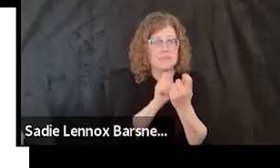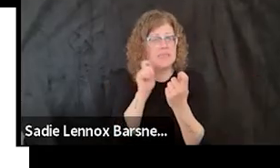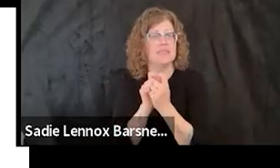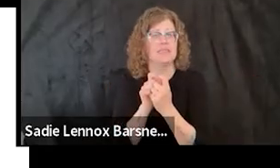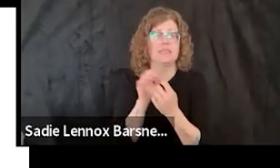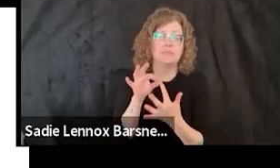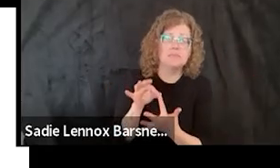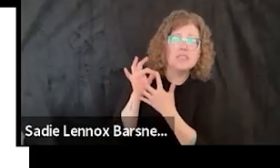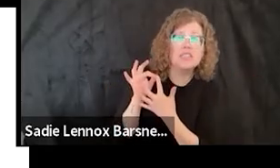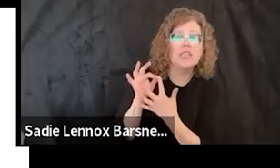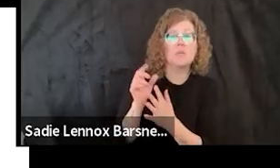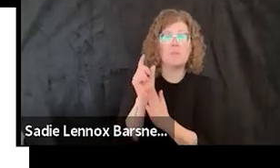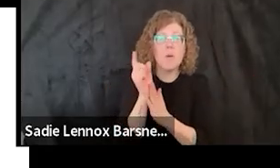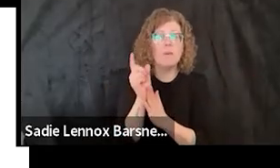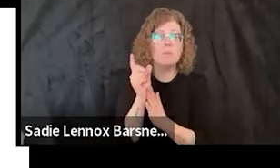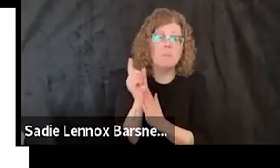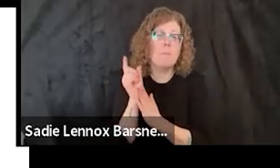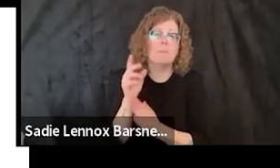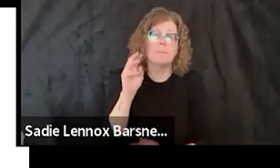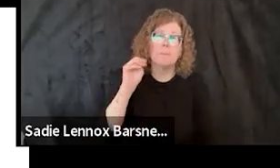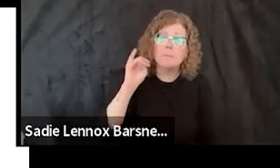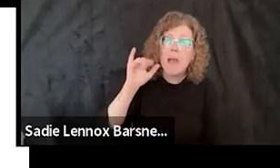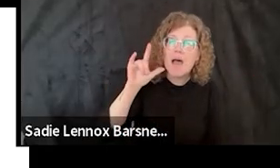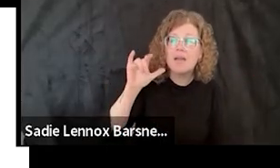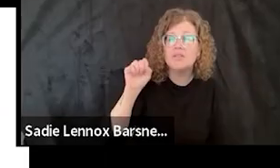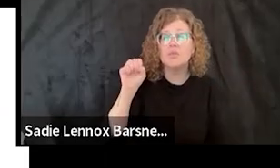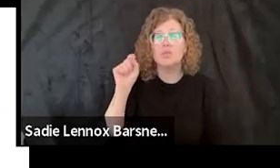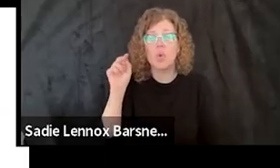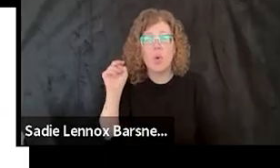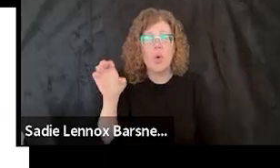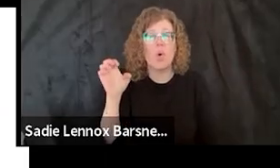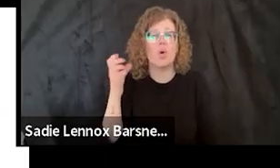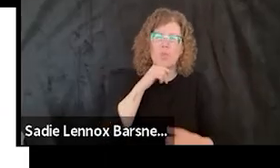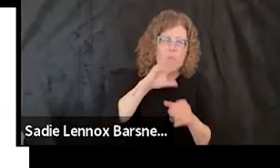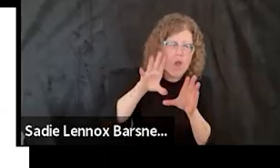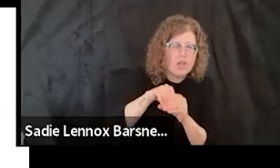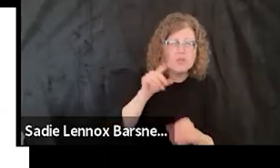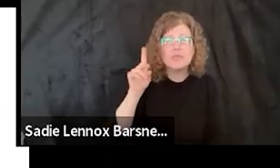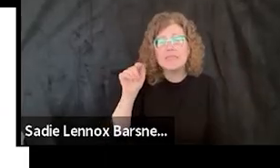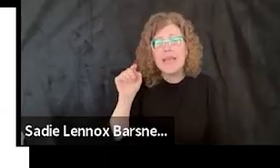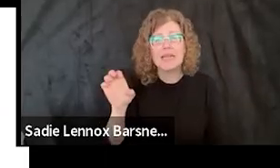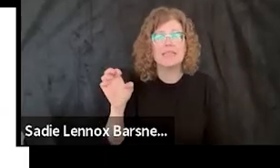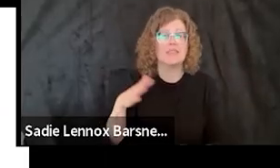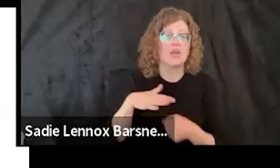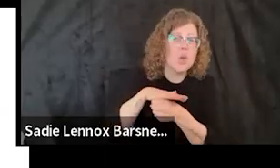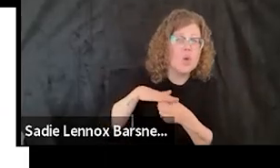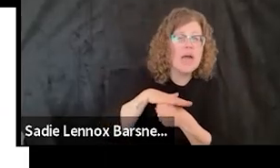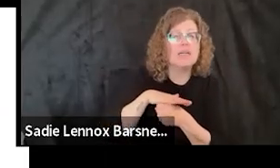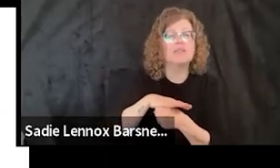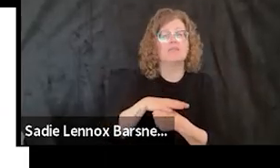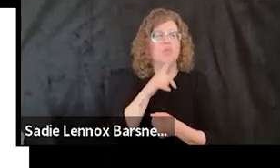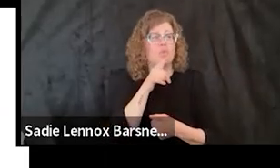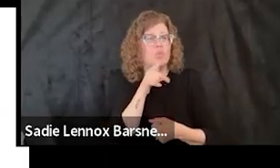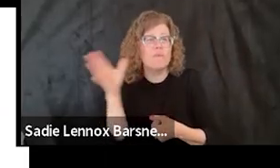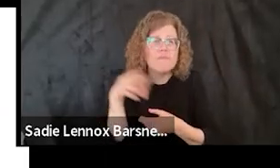periods. Make sure you include the dates, locations, who's involved, and a description of